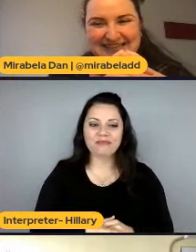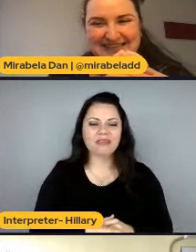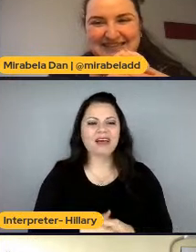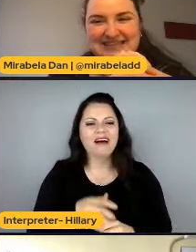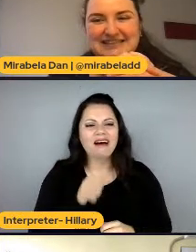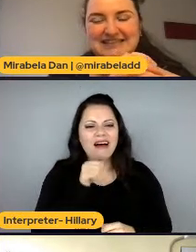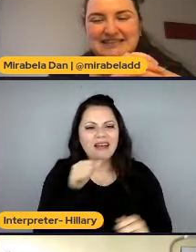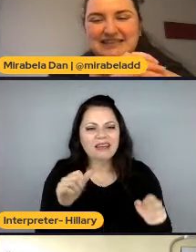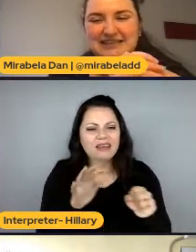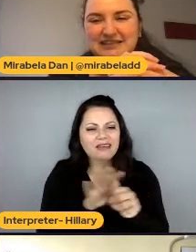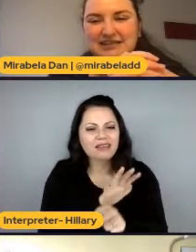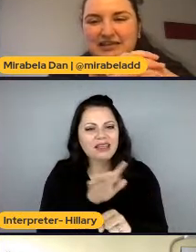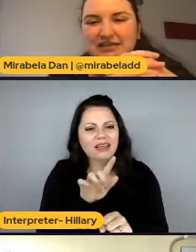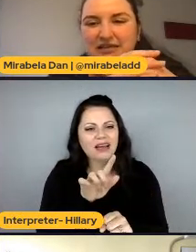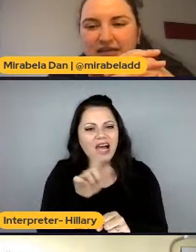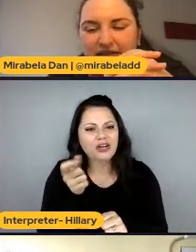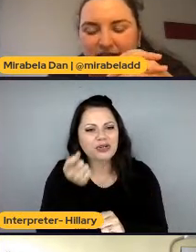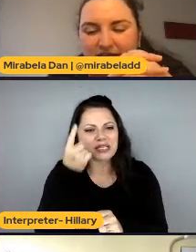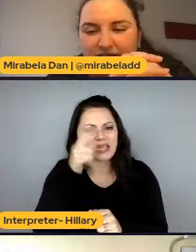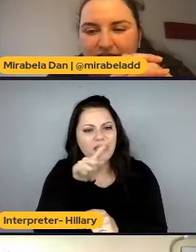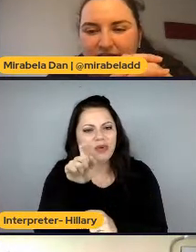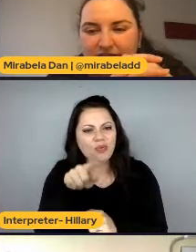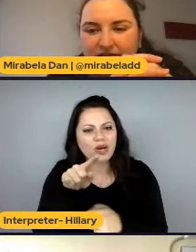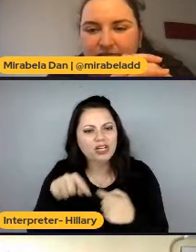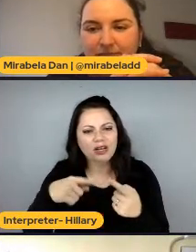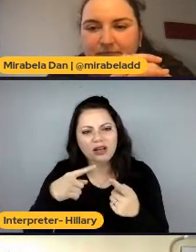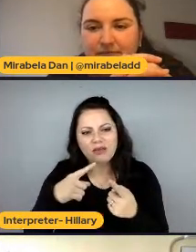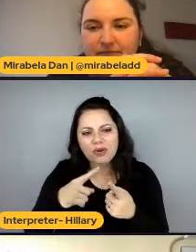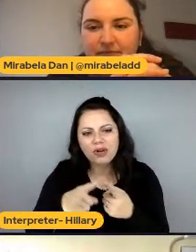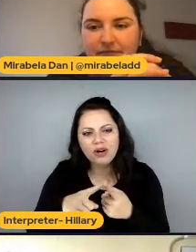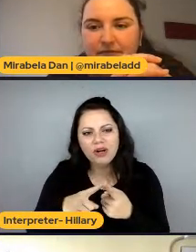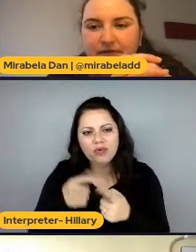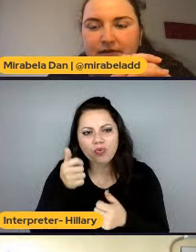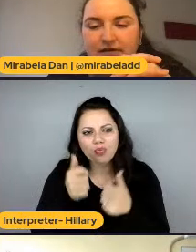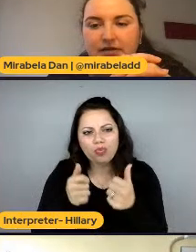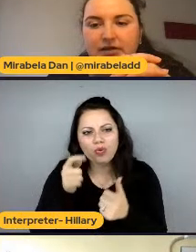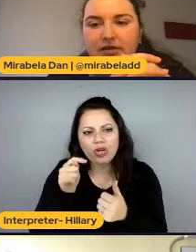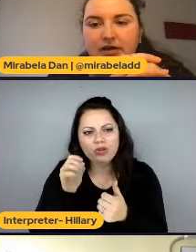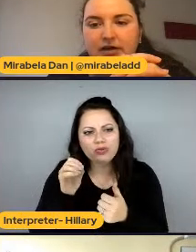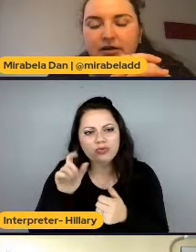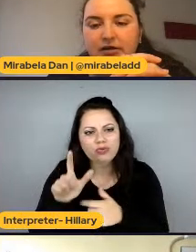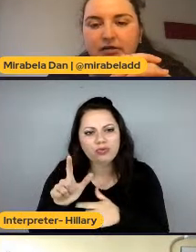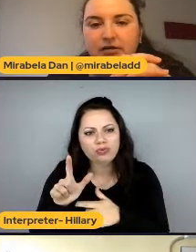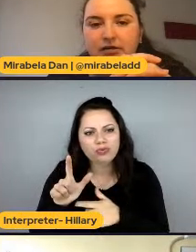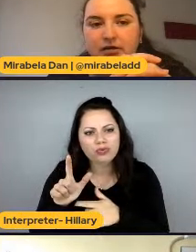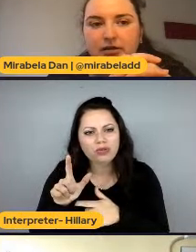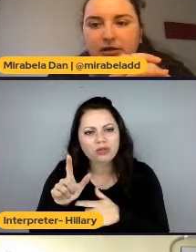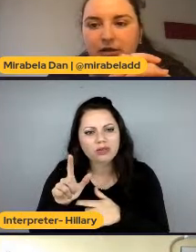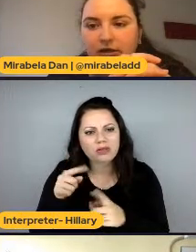get the question regarding which tool does and create.